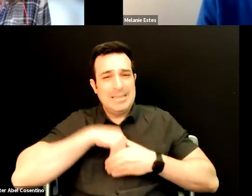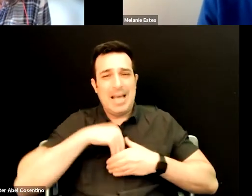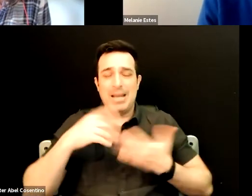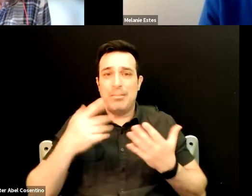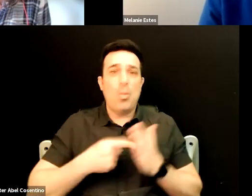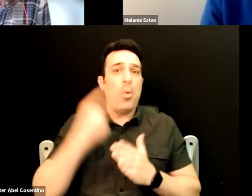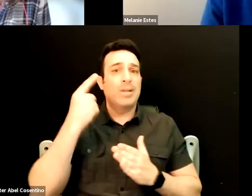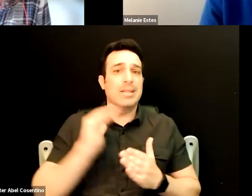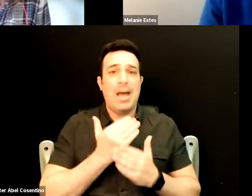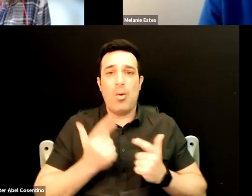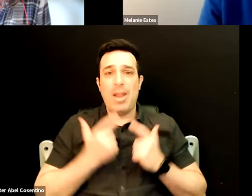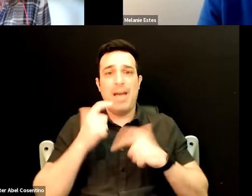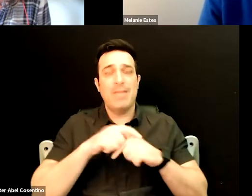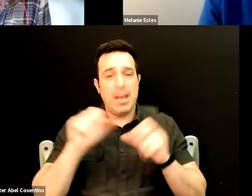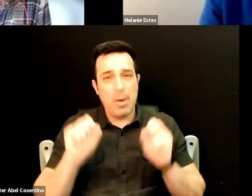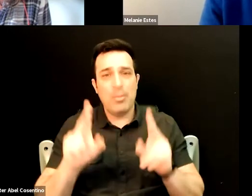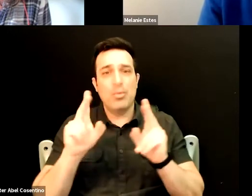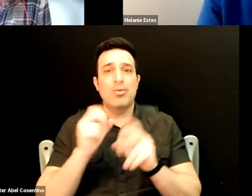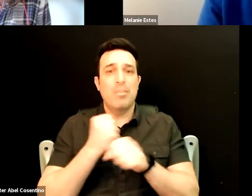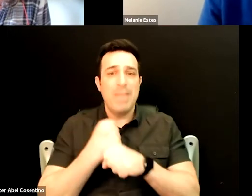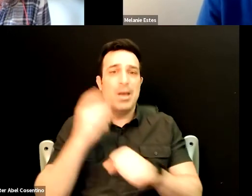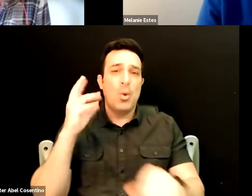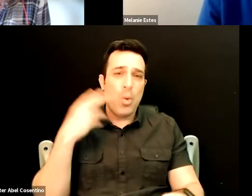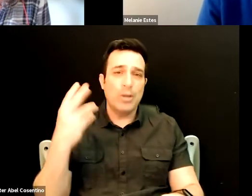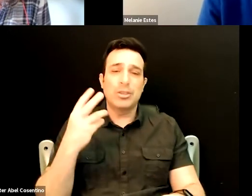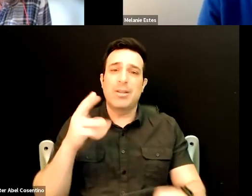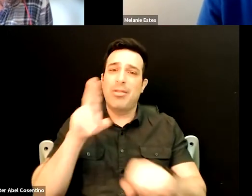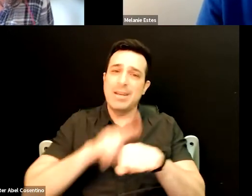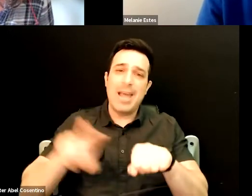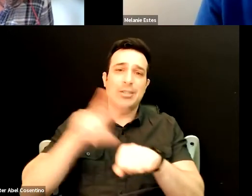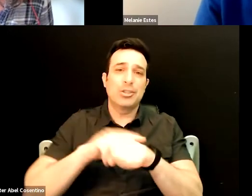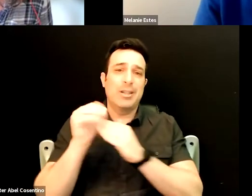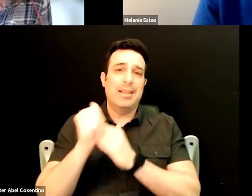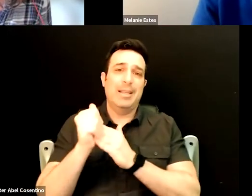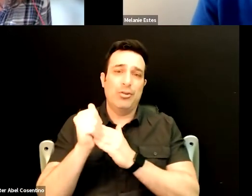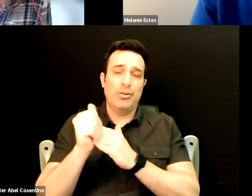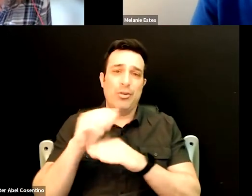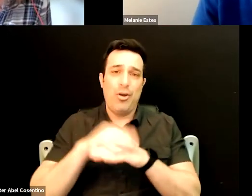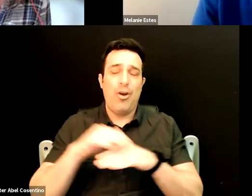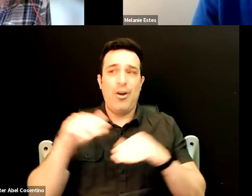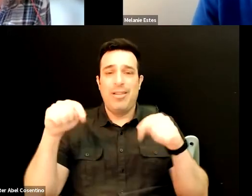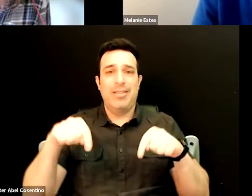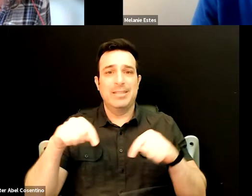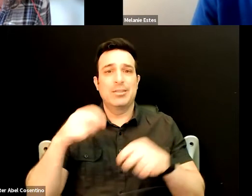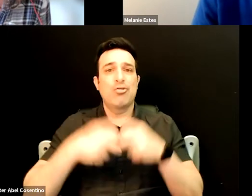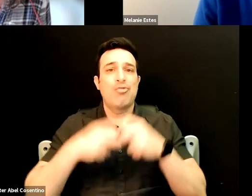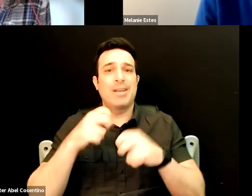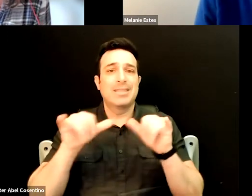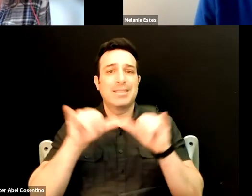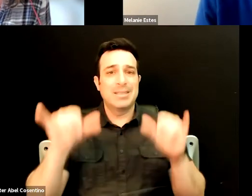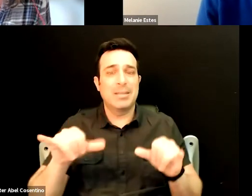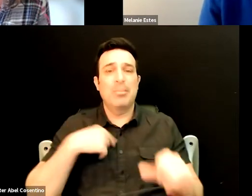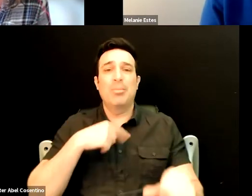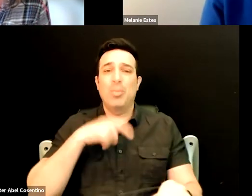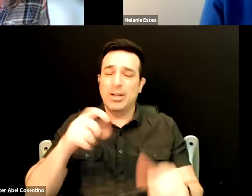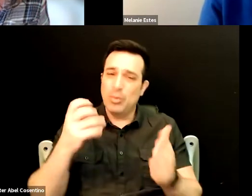our lifetime opportunity to make Washington the national leader on this crisis system. We need to take